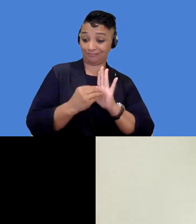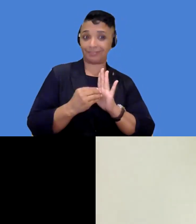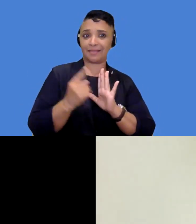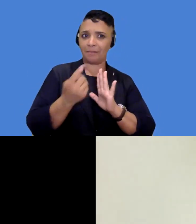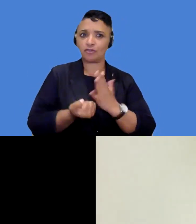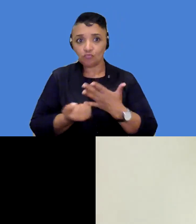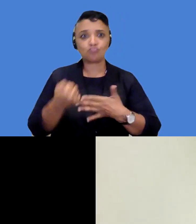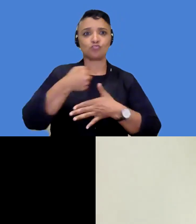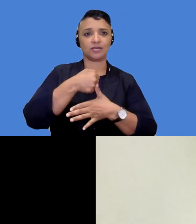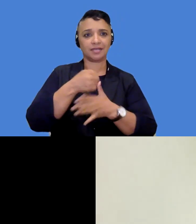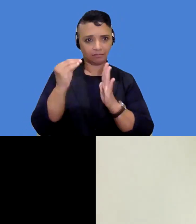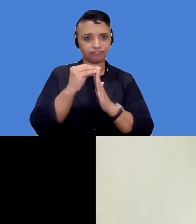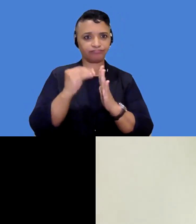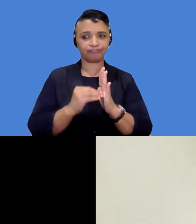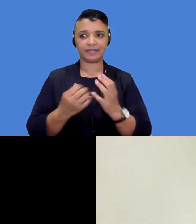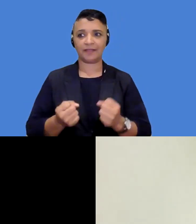discussions?